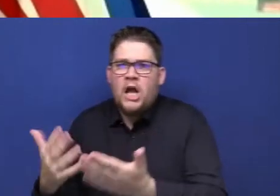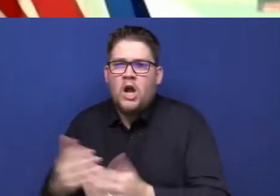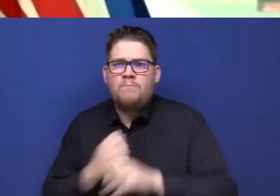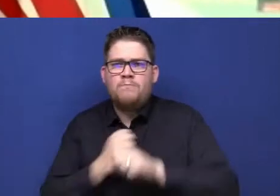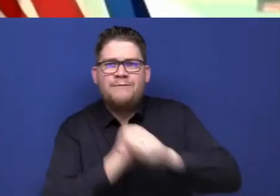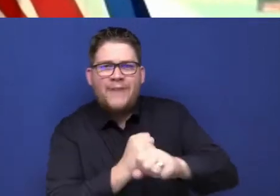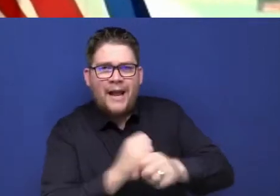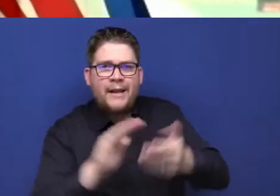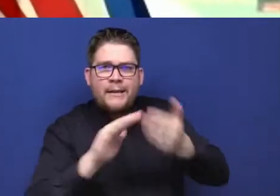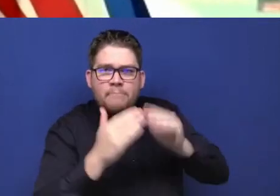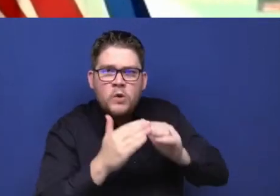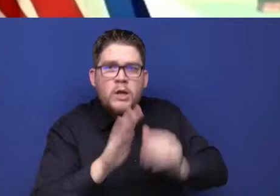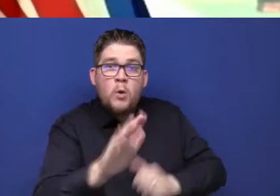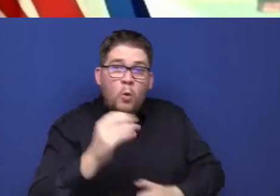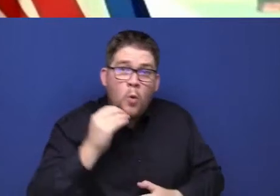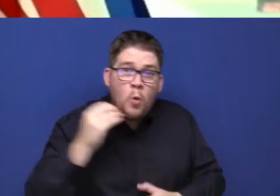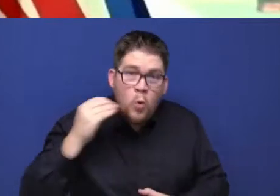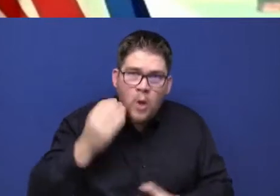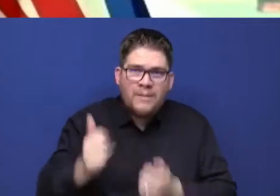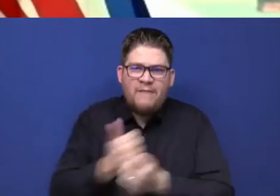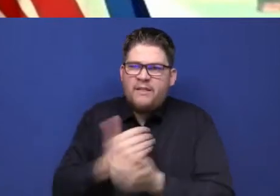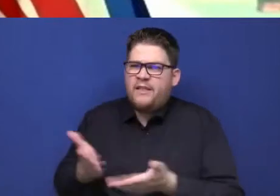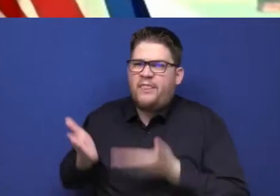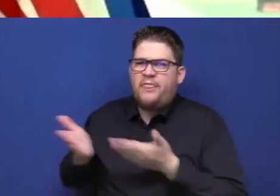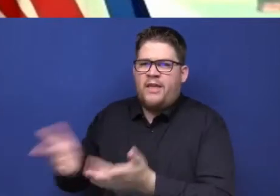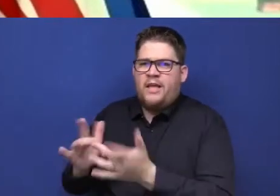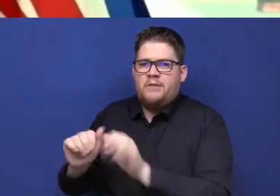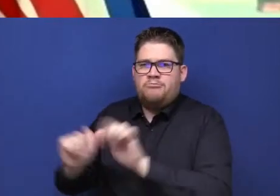they have anything additional to add to that.